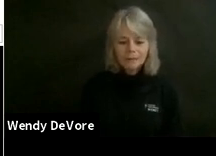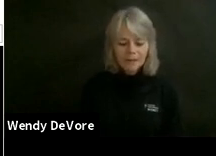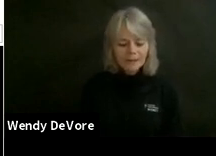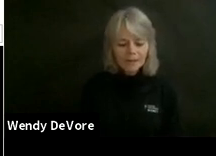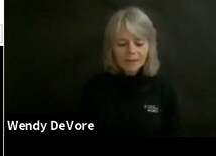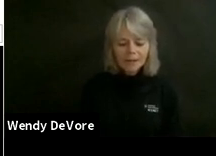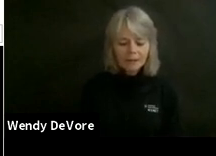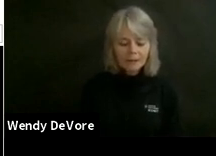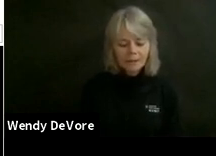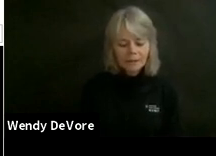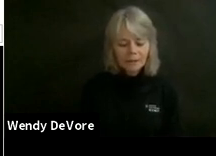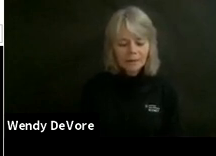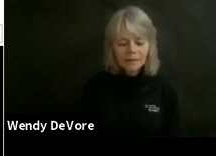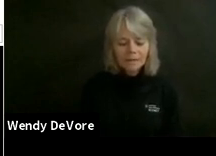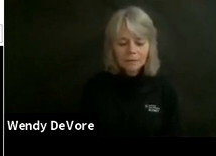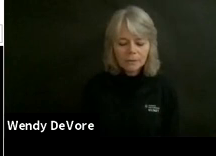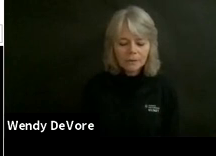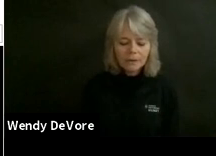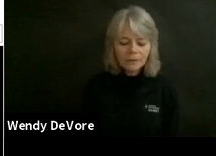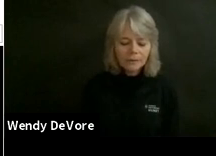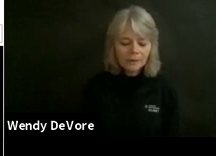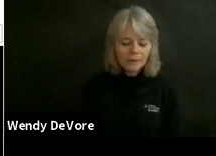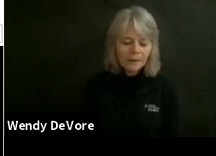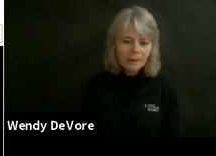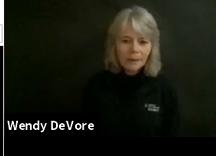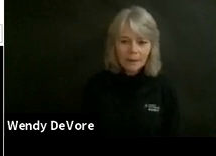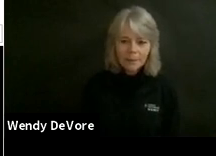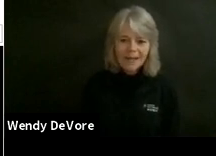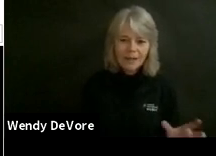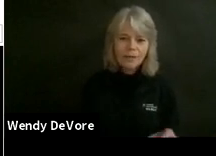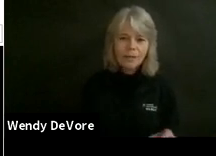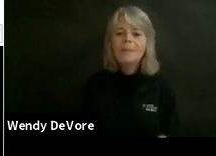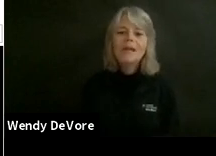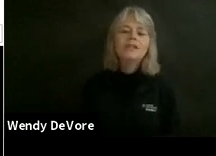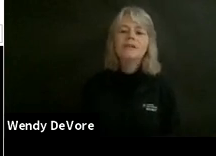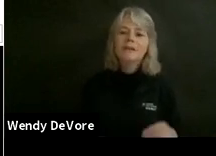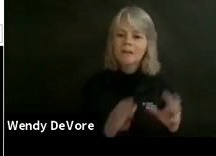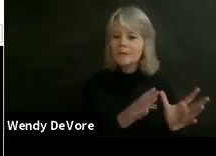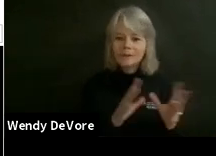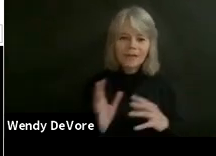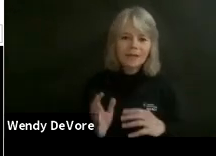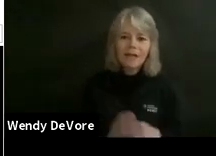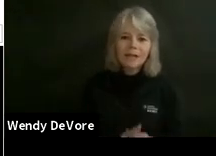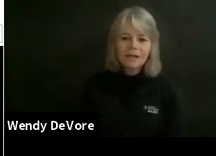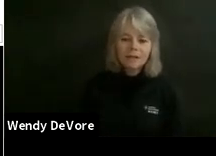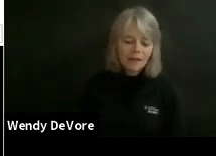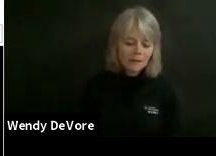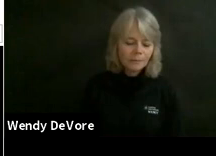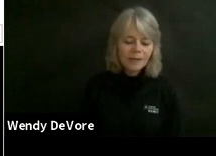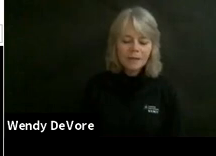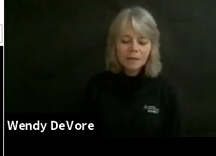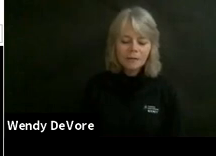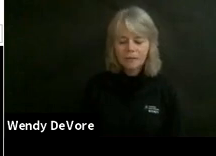types of technology that individuals are using. And I just wanted to mention that some of this technology